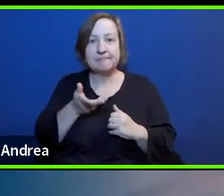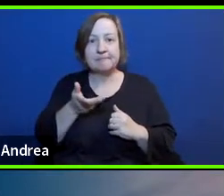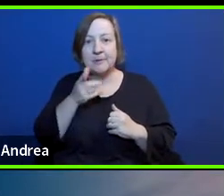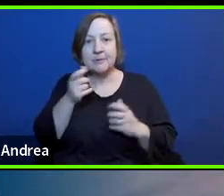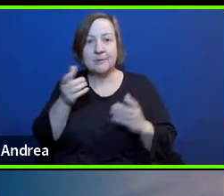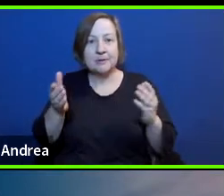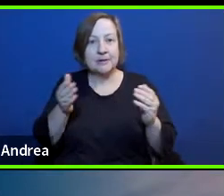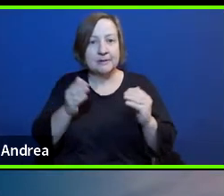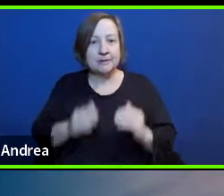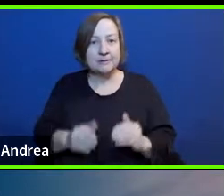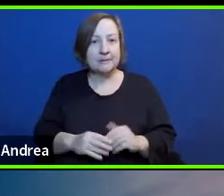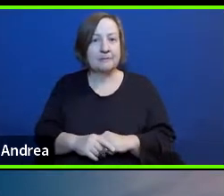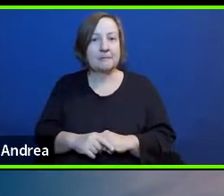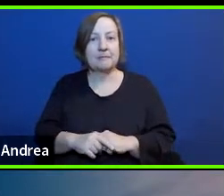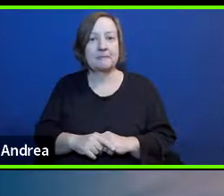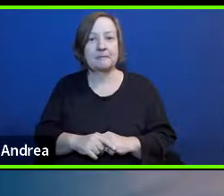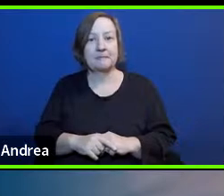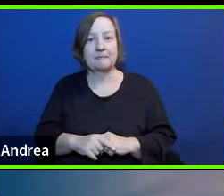next?